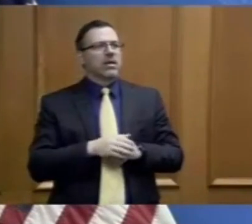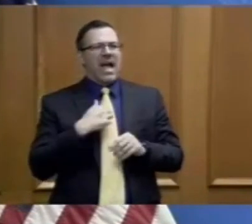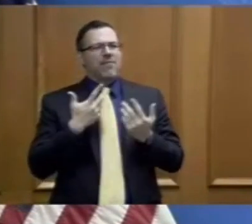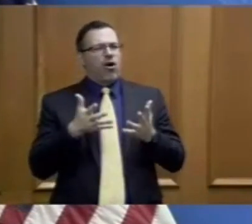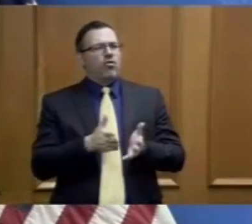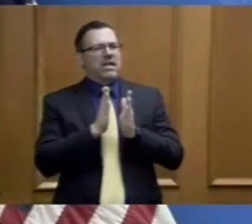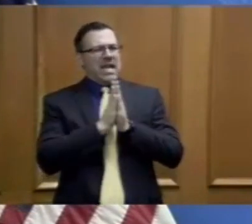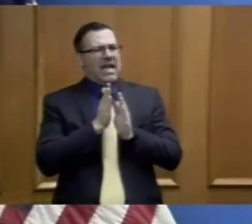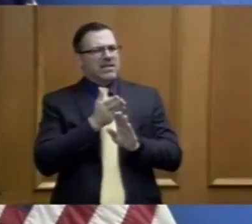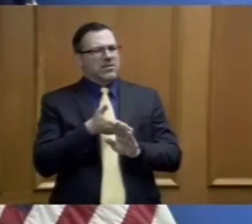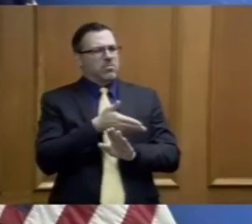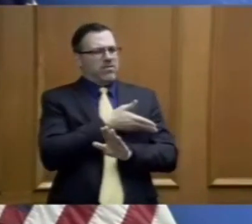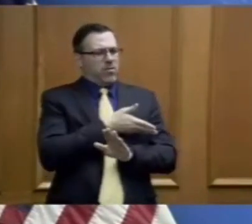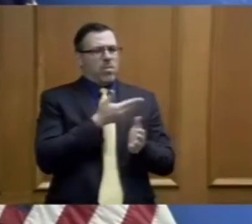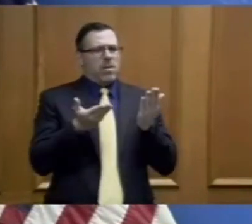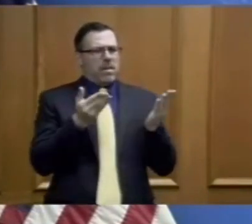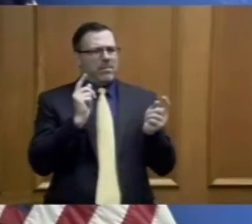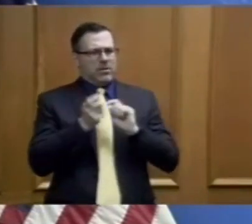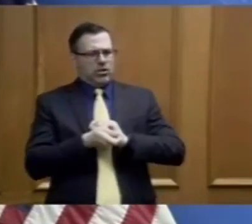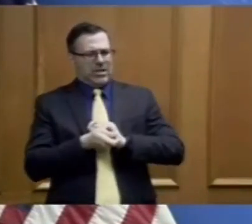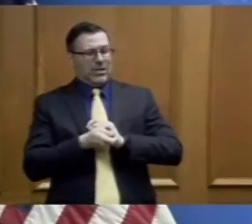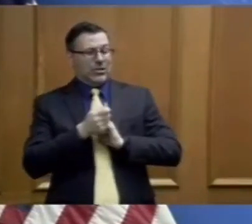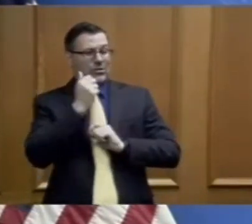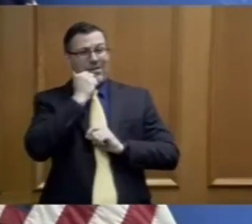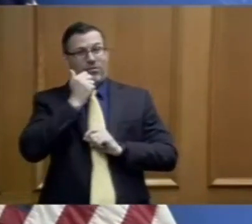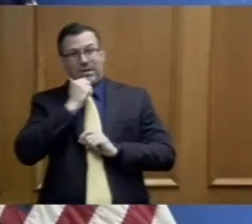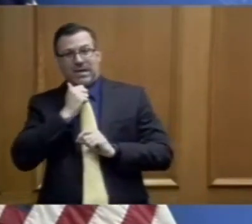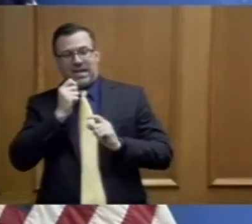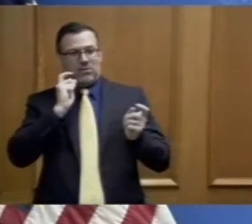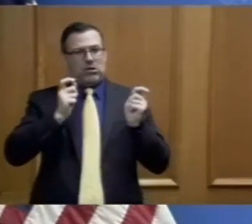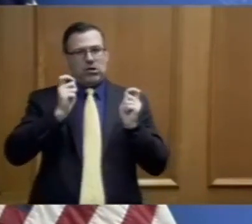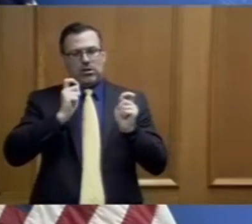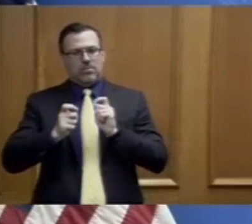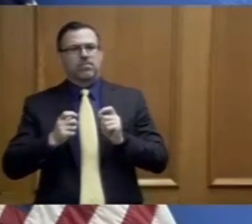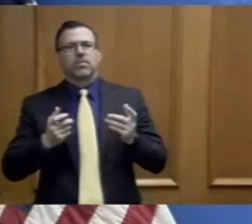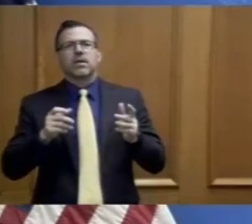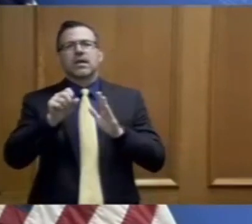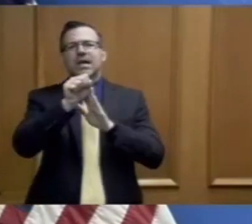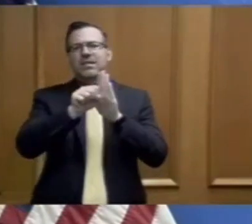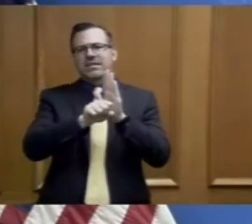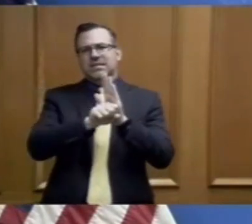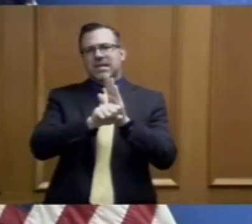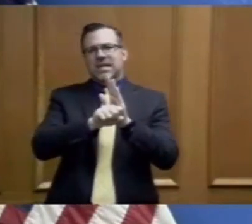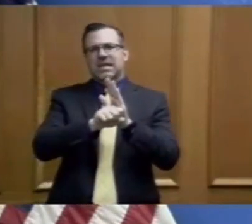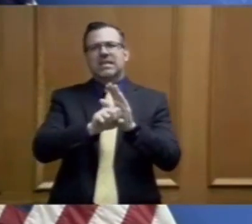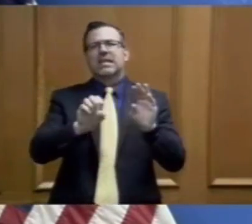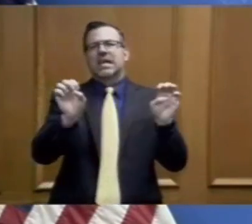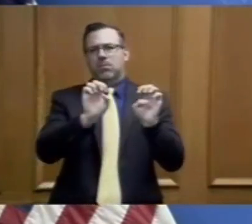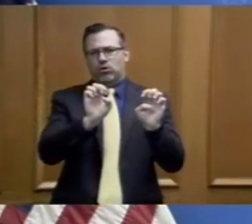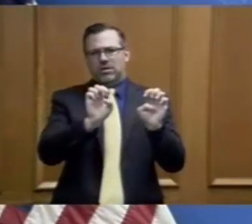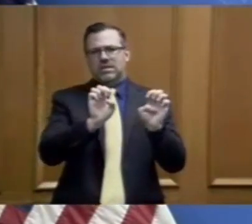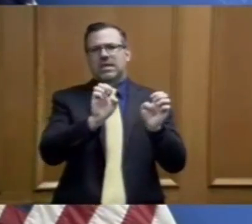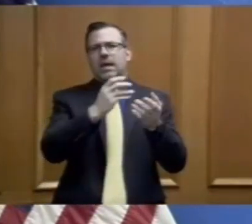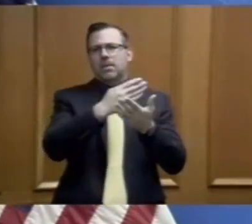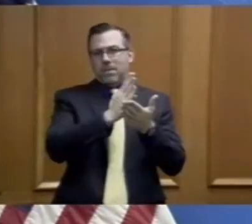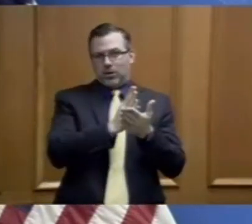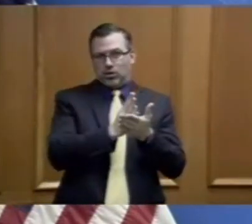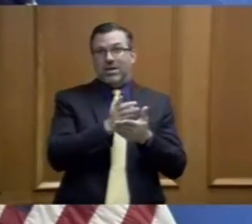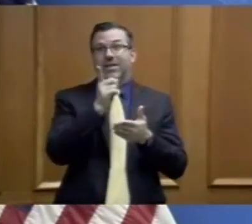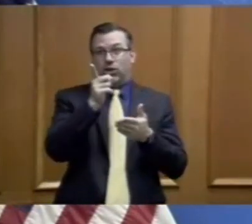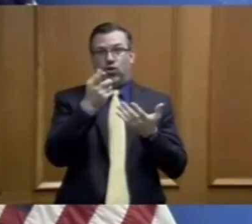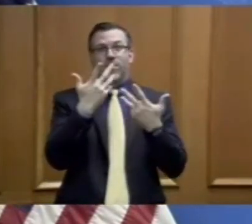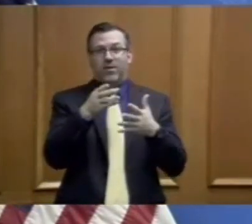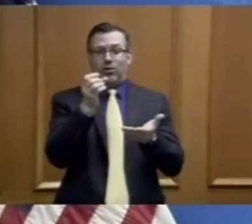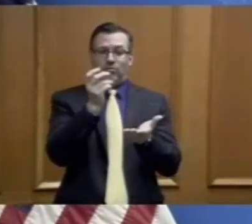it may be changing each day. Or what about the state budget? The emergency budget was passed. Does it look